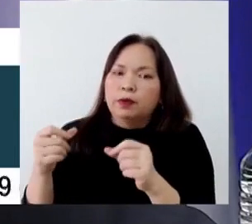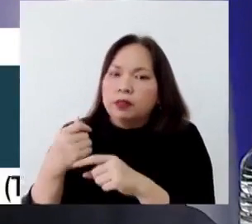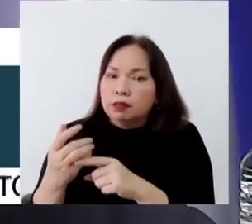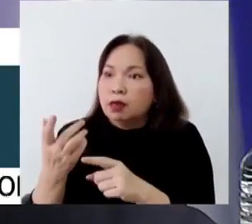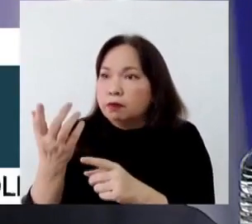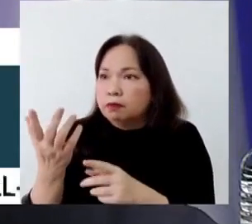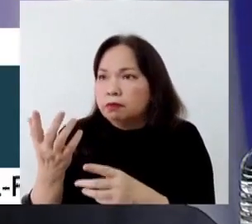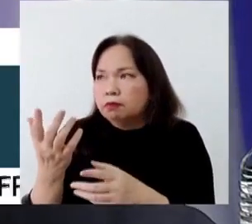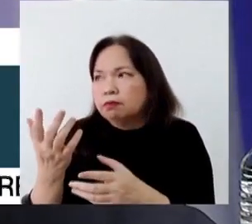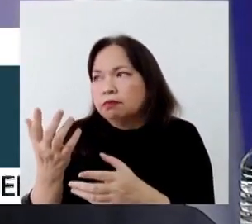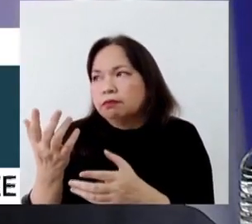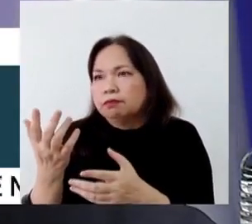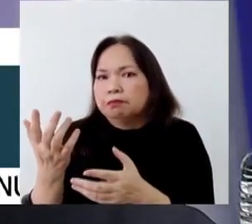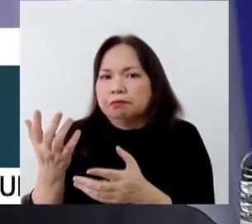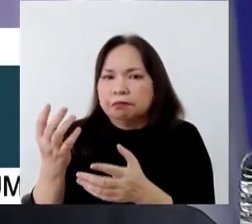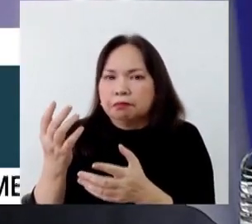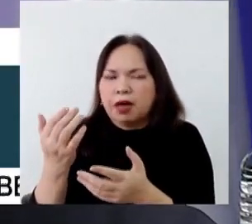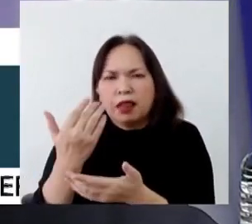So